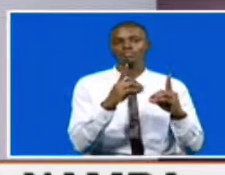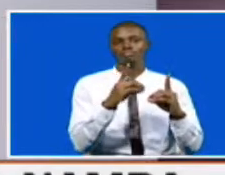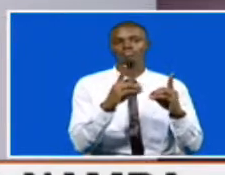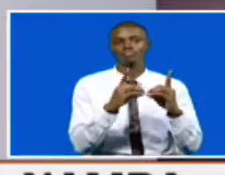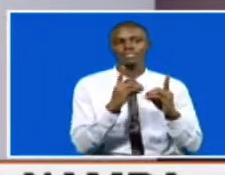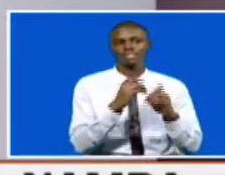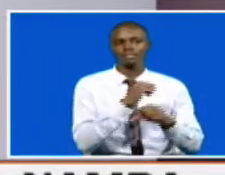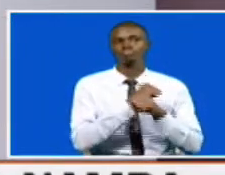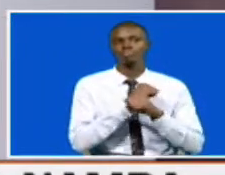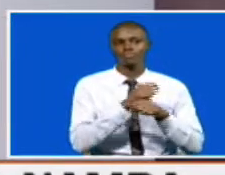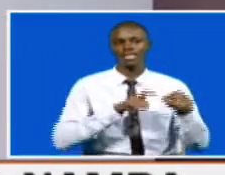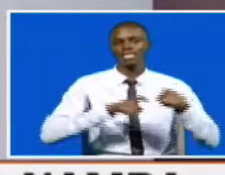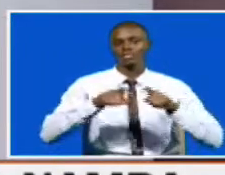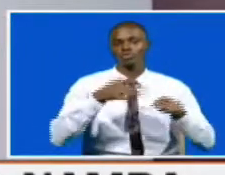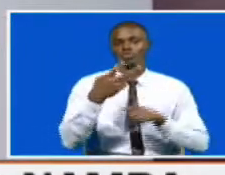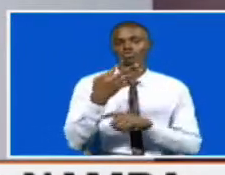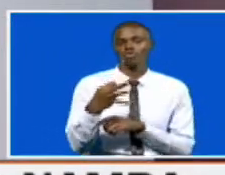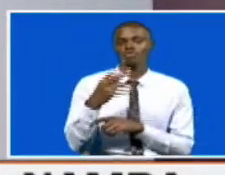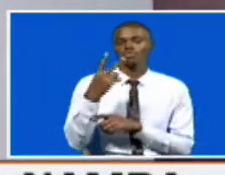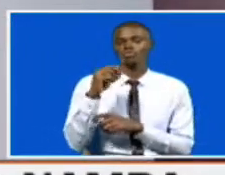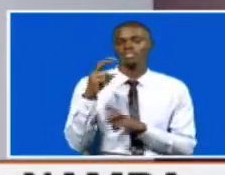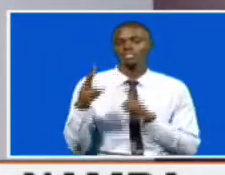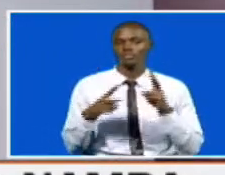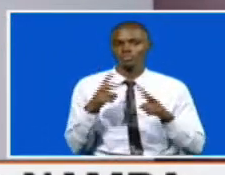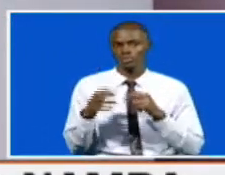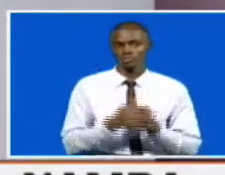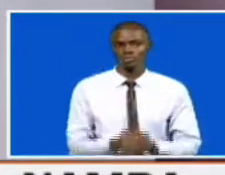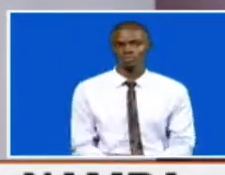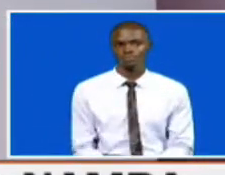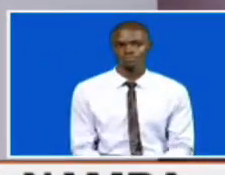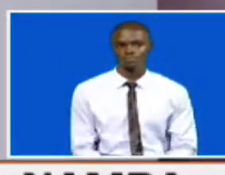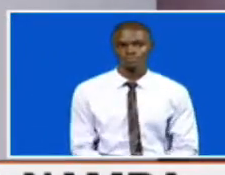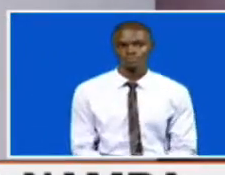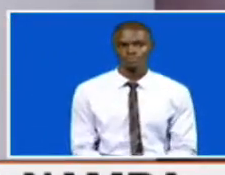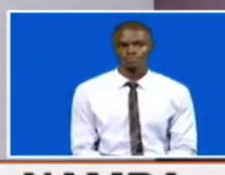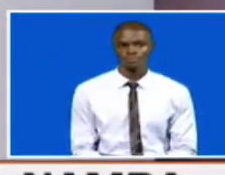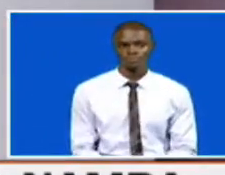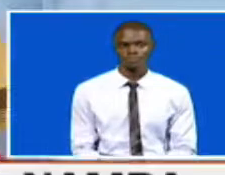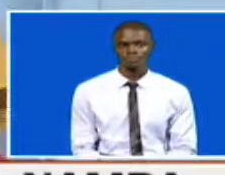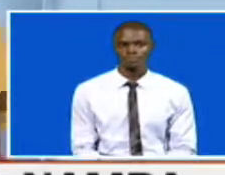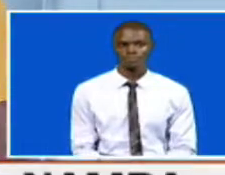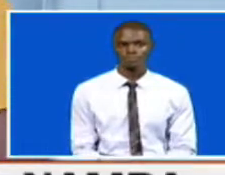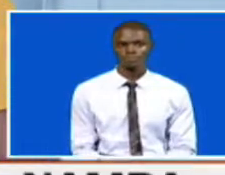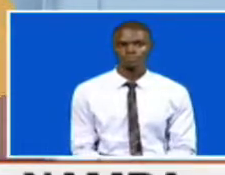and regulations of 2020. Noah Kipkemboi, KTN News.